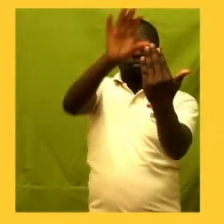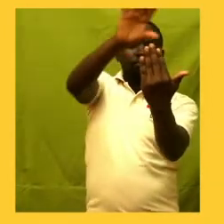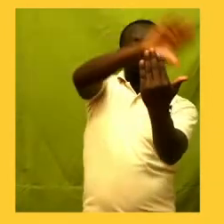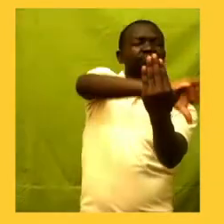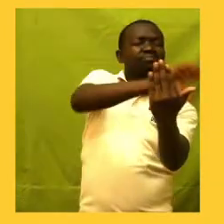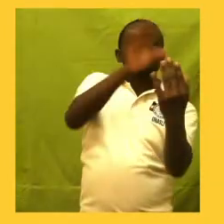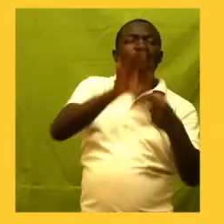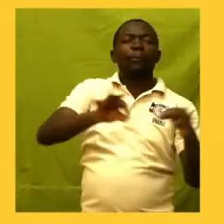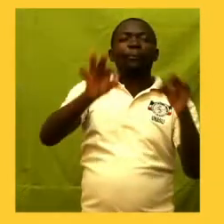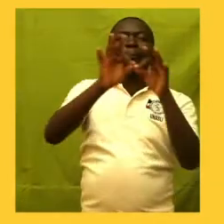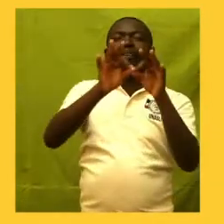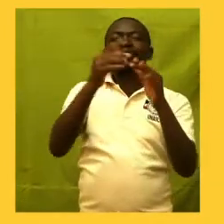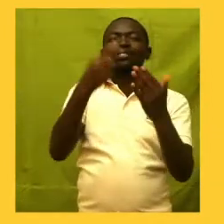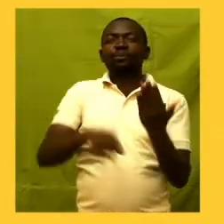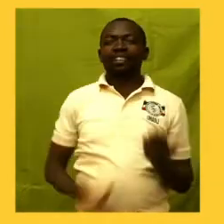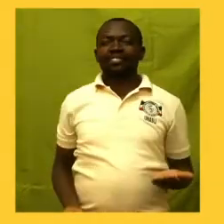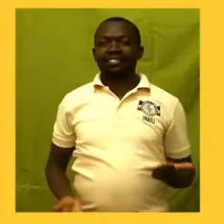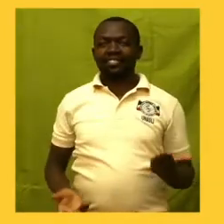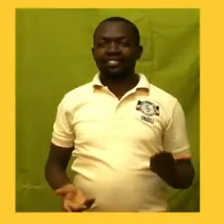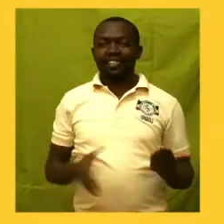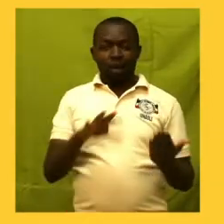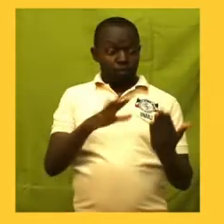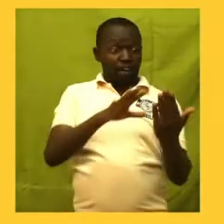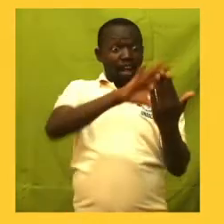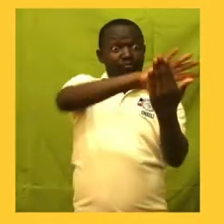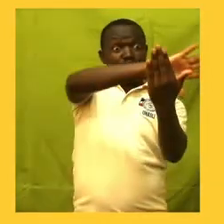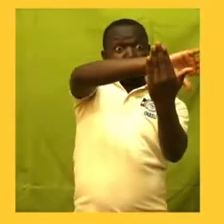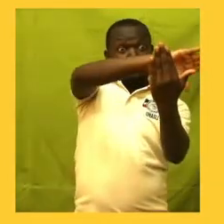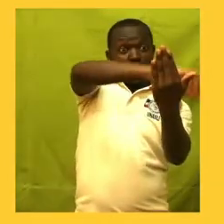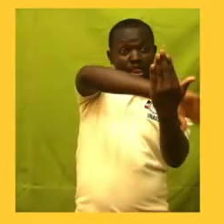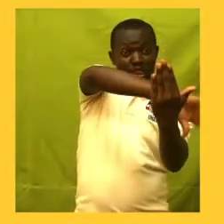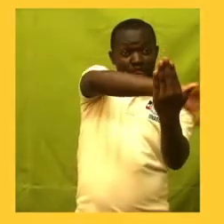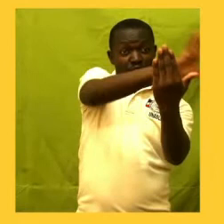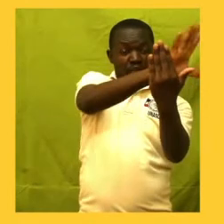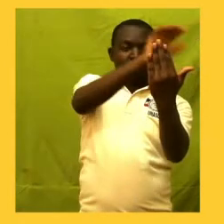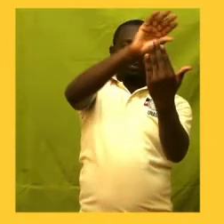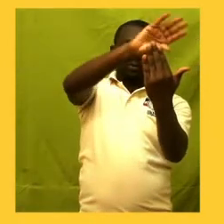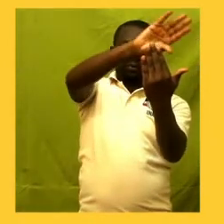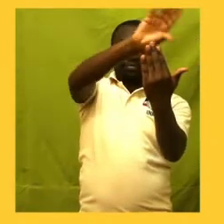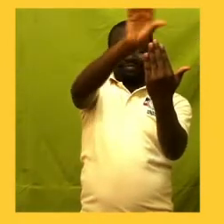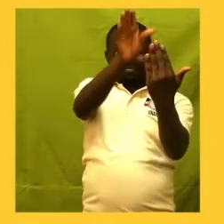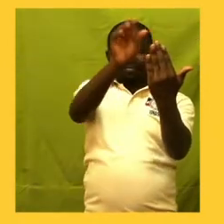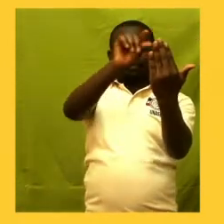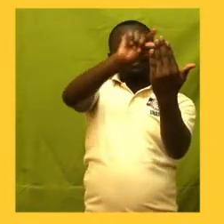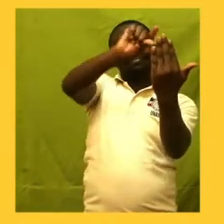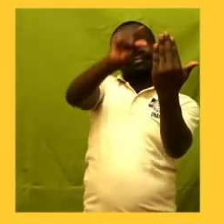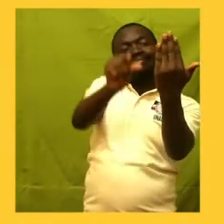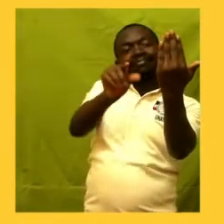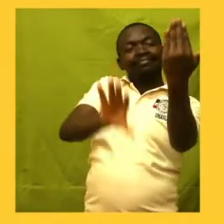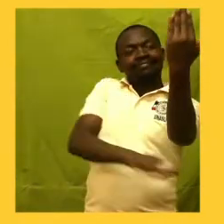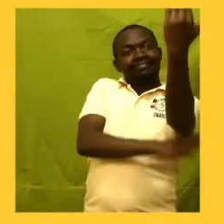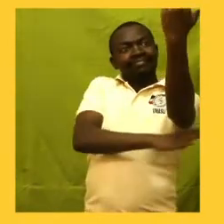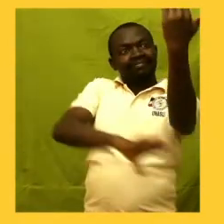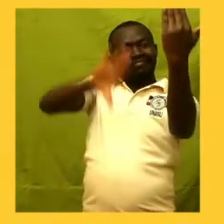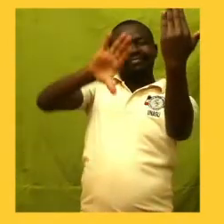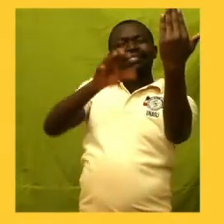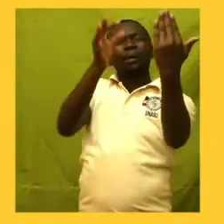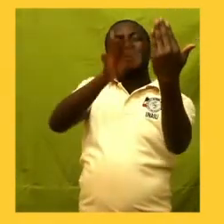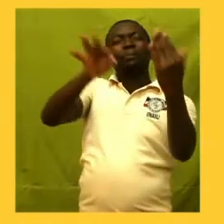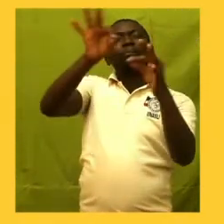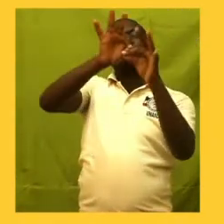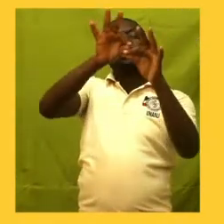Suggest 4 uses of water bodies that surround Africa to the people of